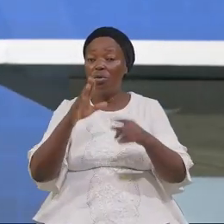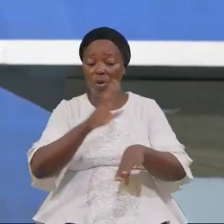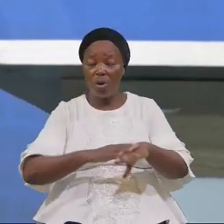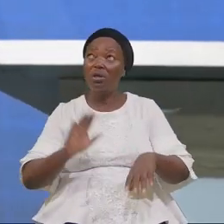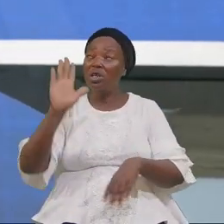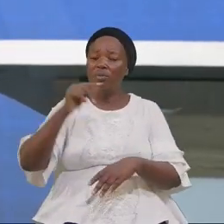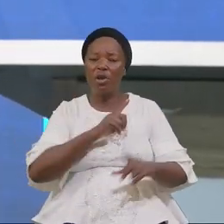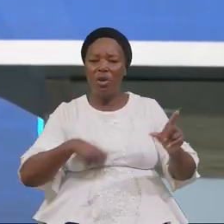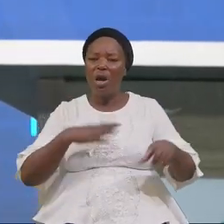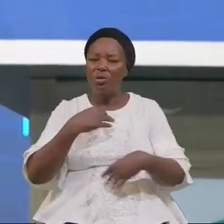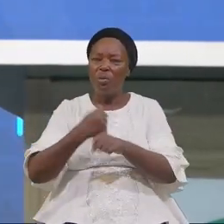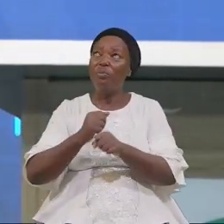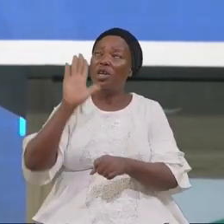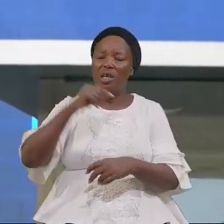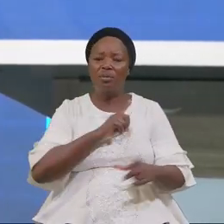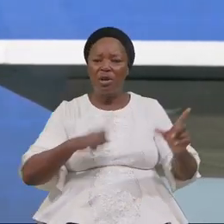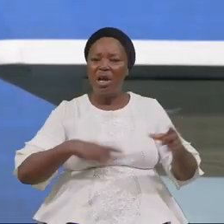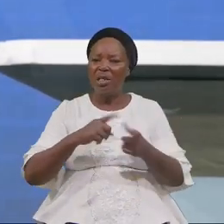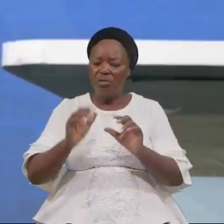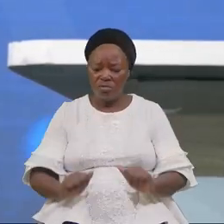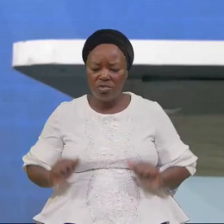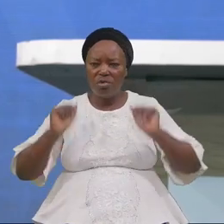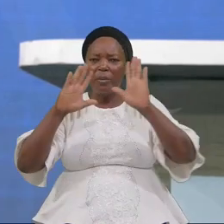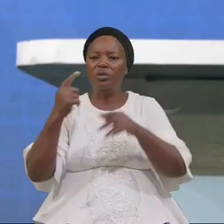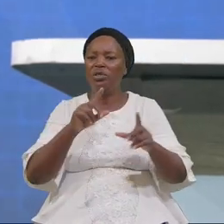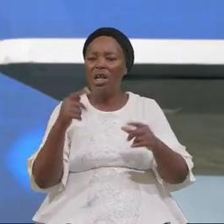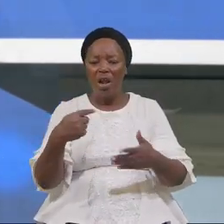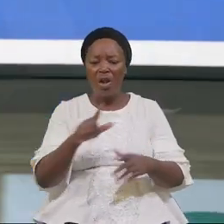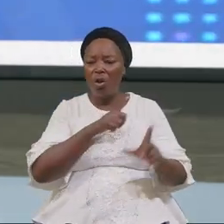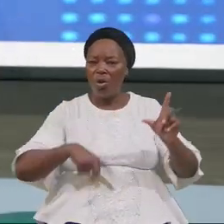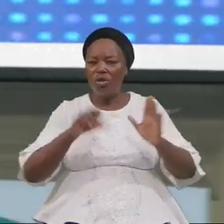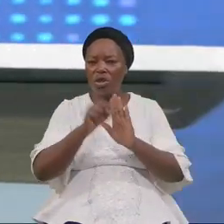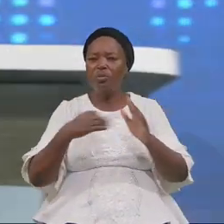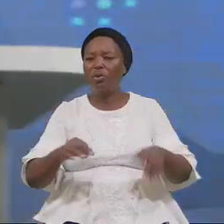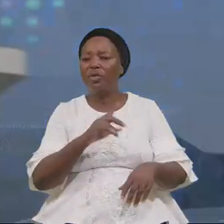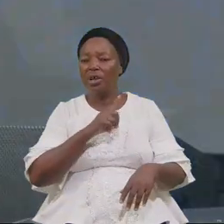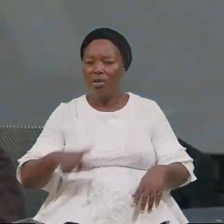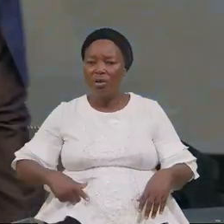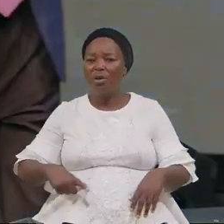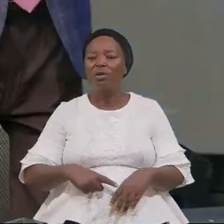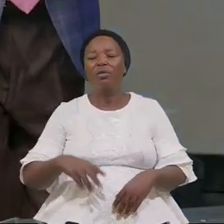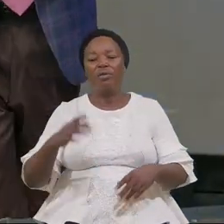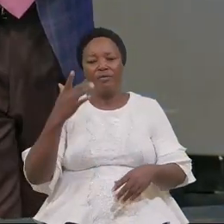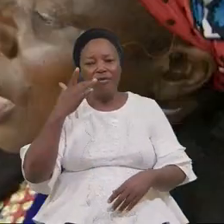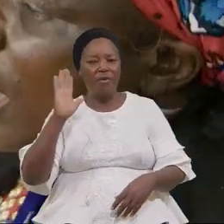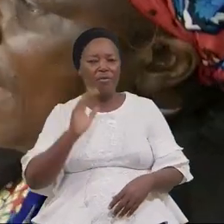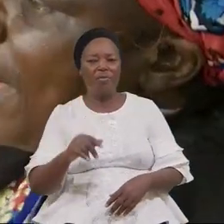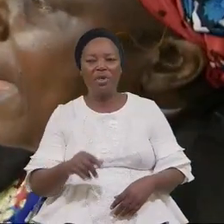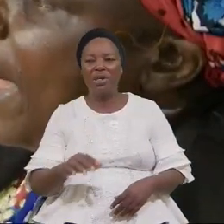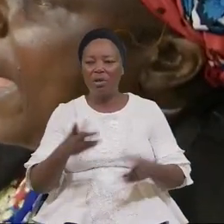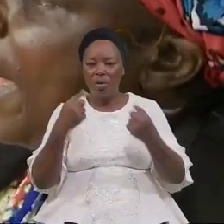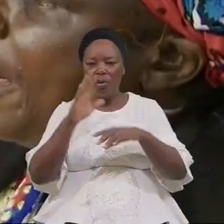you make him Lord, and when you submit to the Lordship of Christ, favor will come upon your